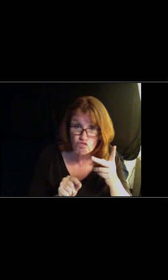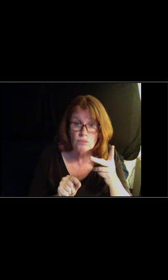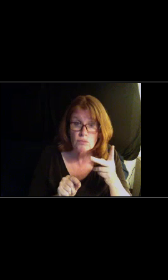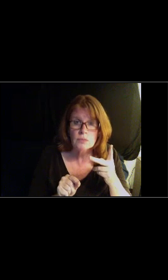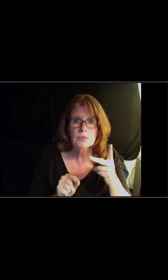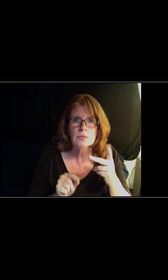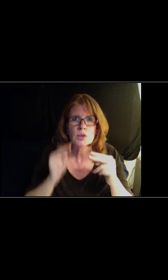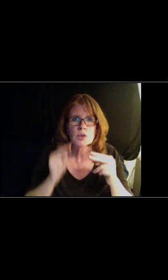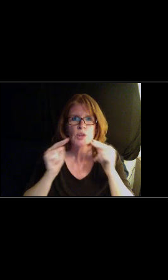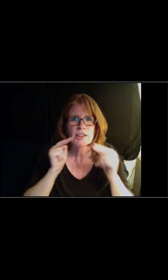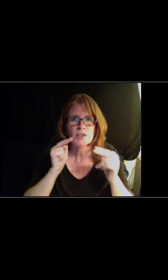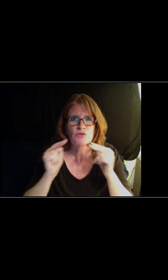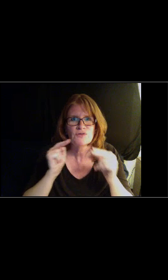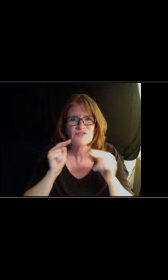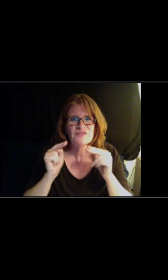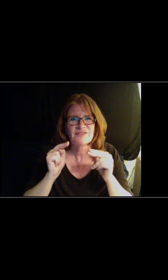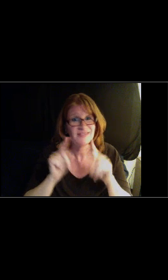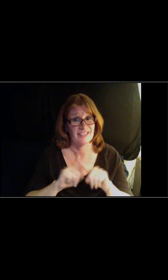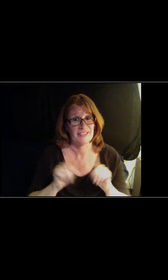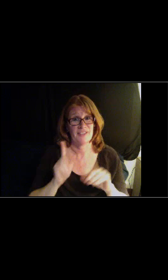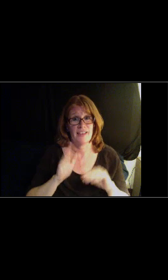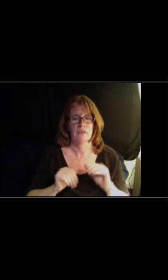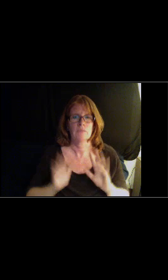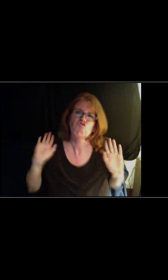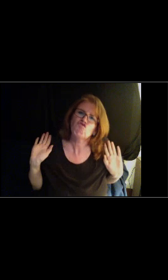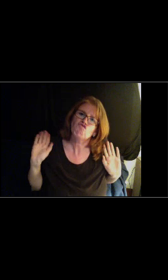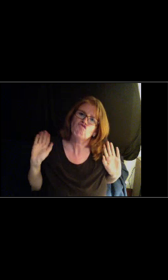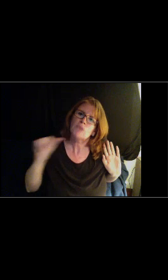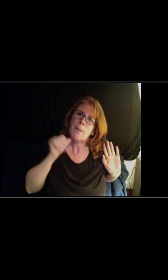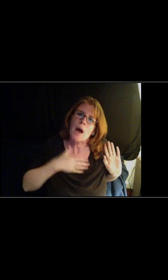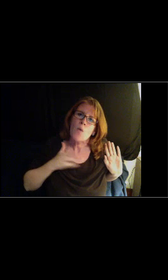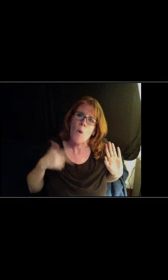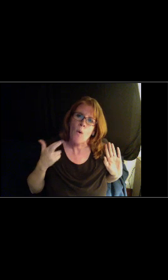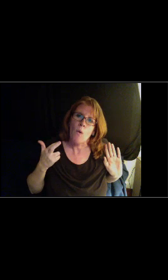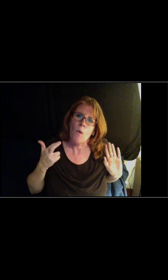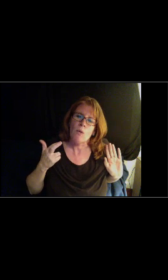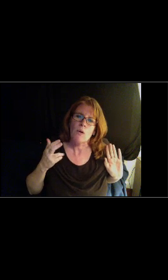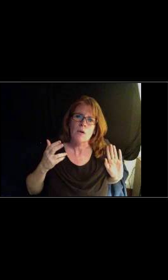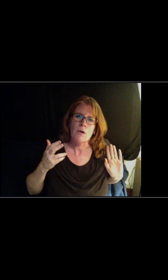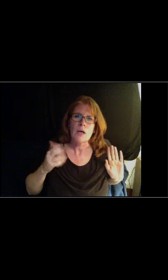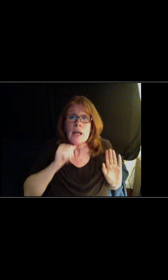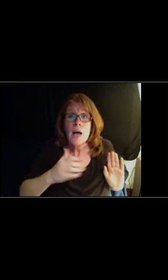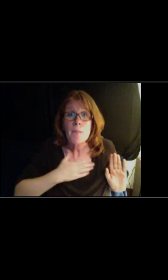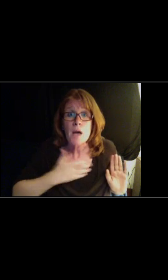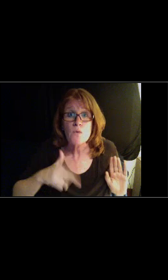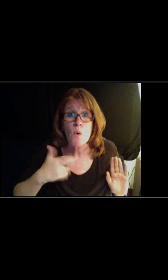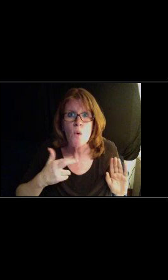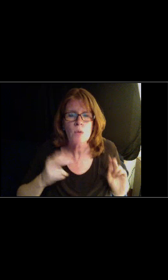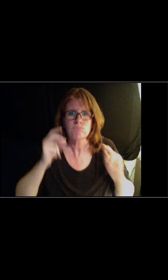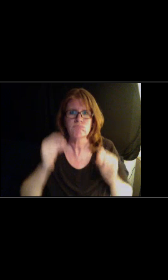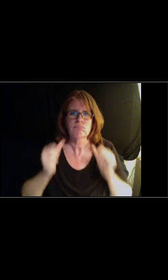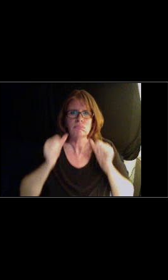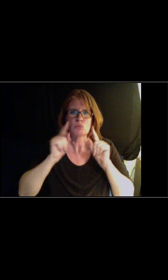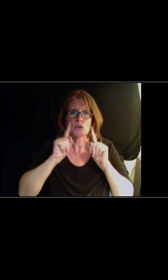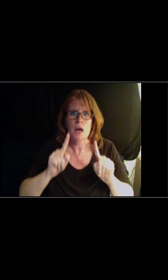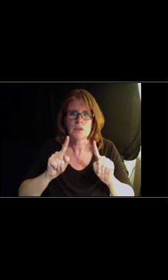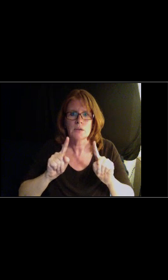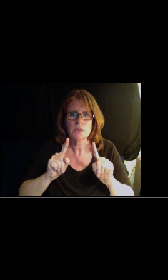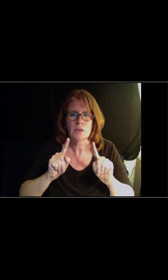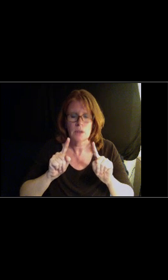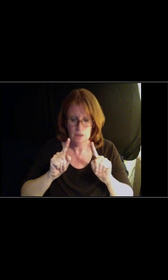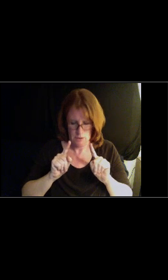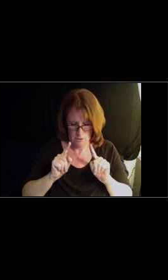specialized settings and where we have our expertise or not have our expertise. It's more of a negotiation rather than just